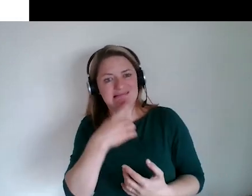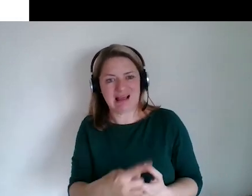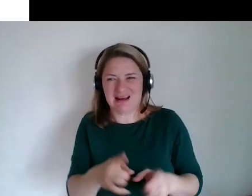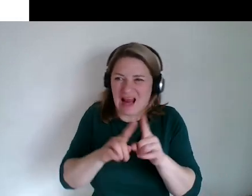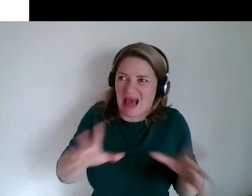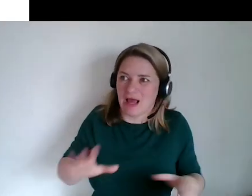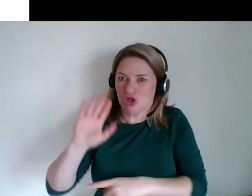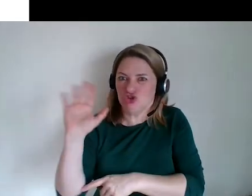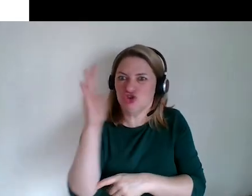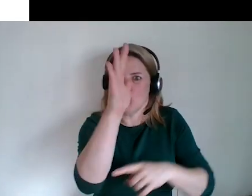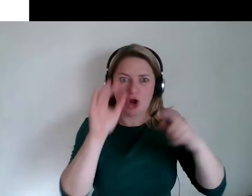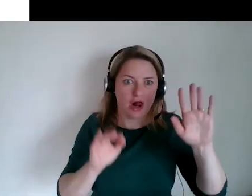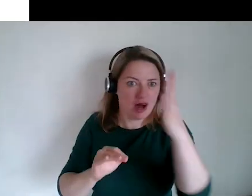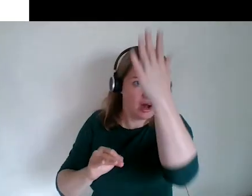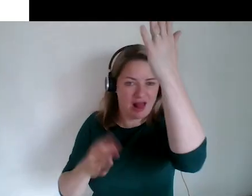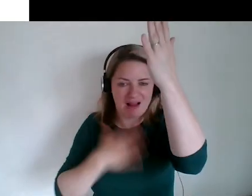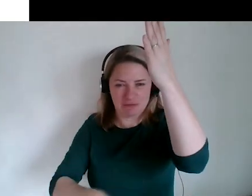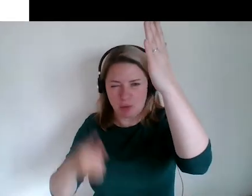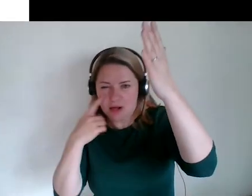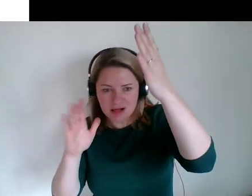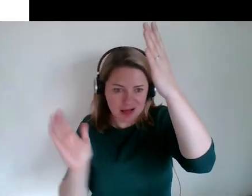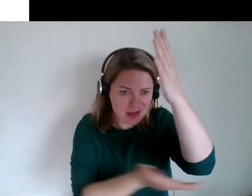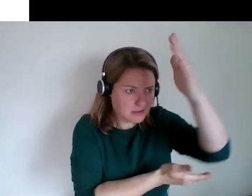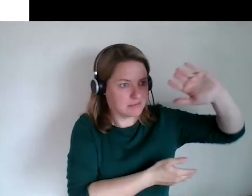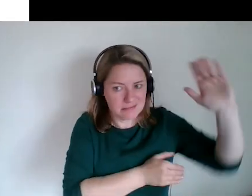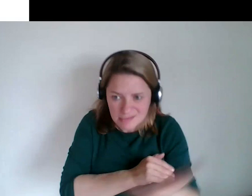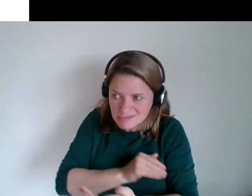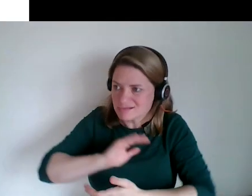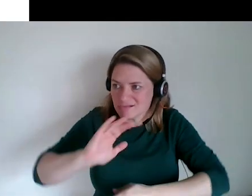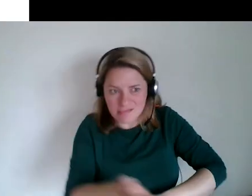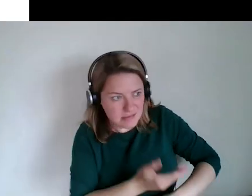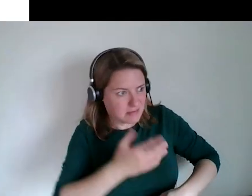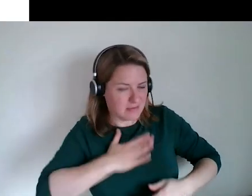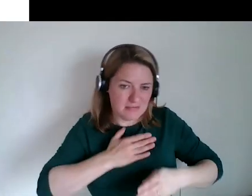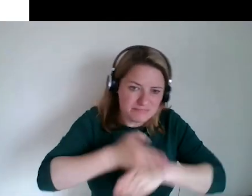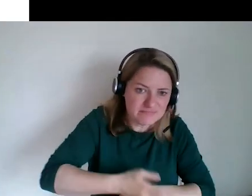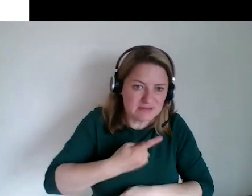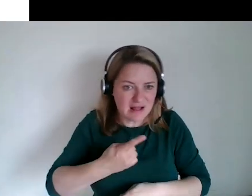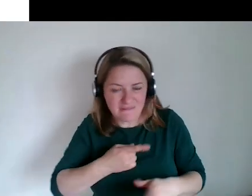hack your own path through and try to find a route that suits you.